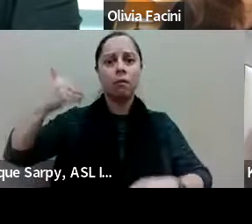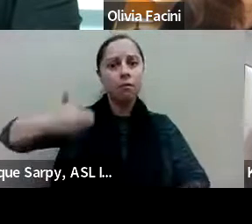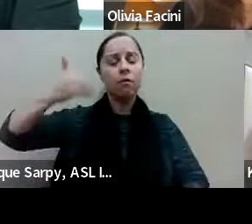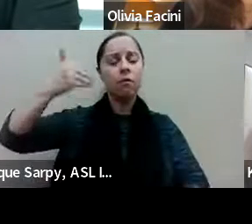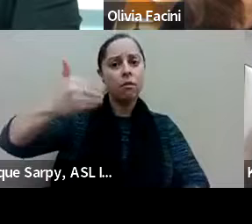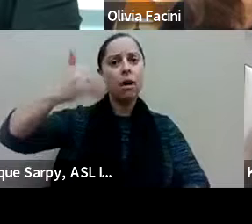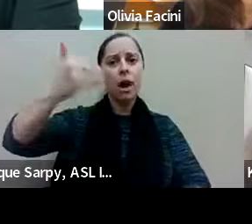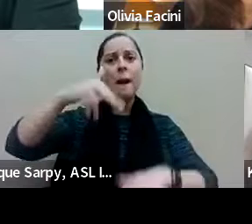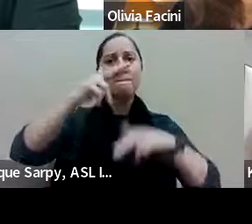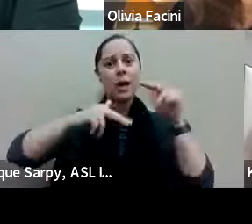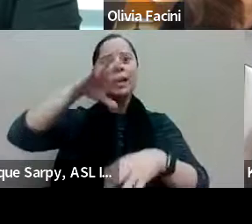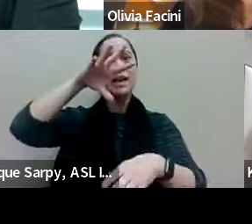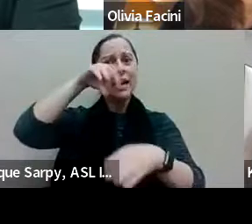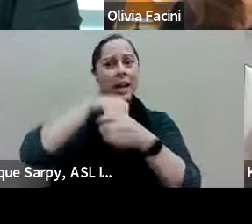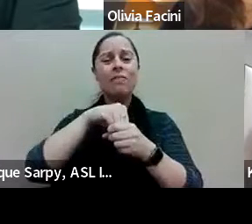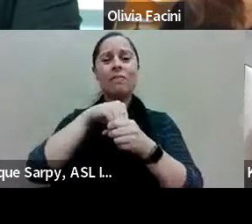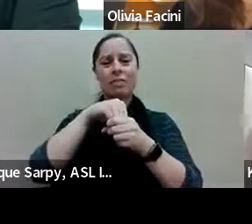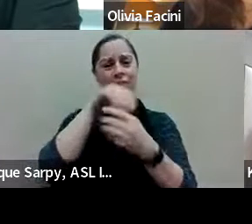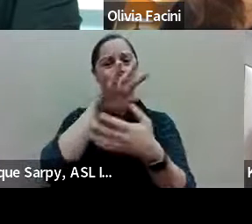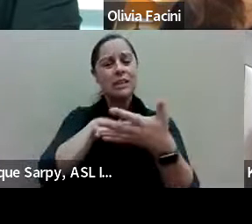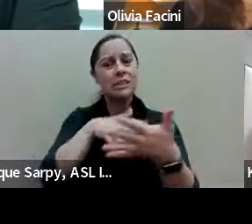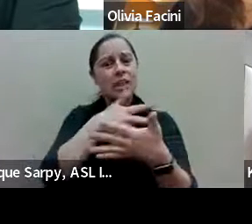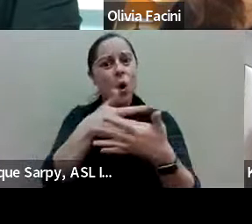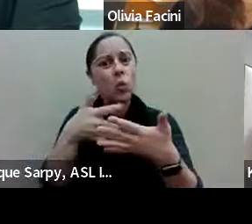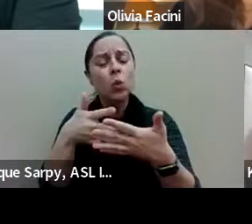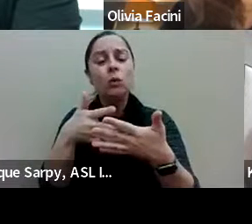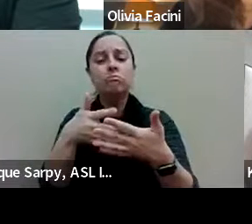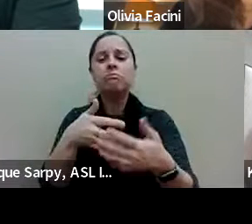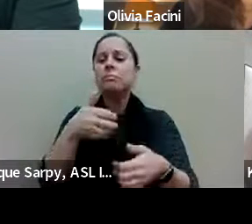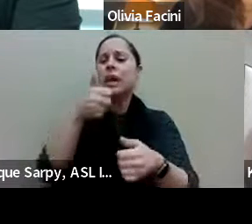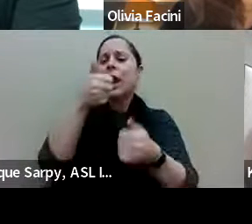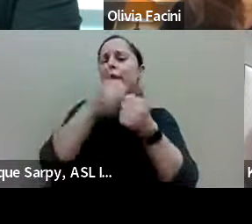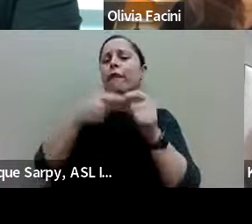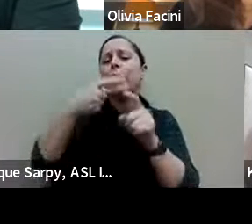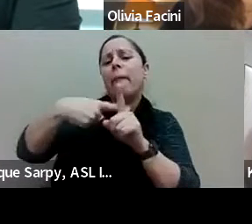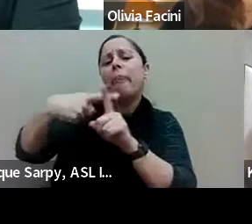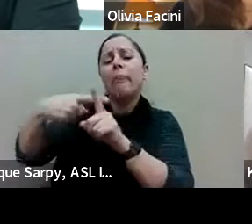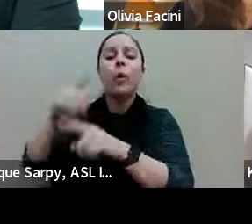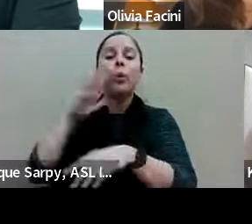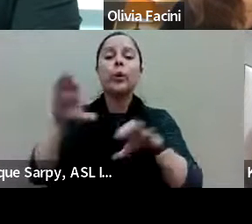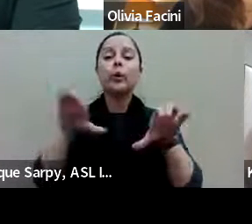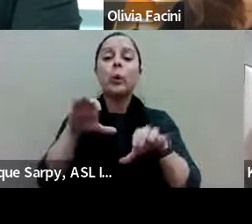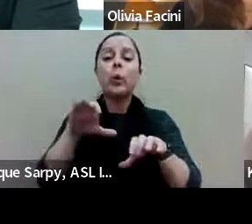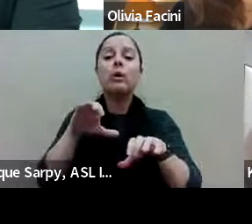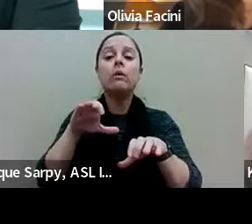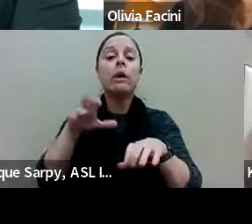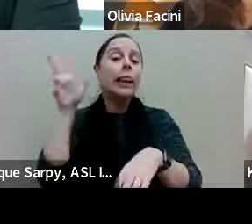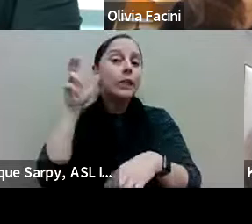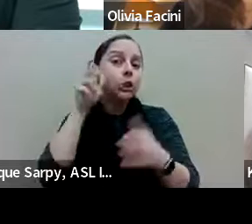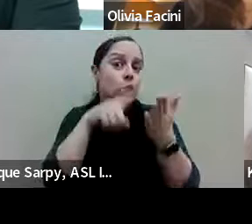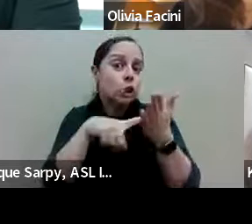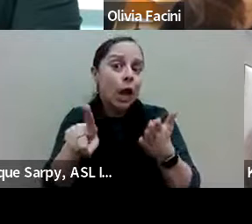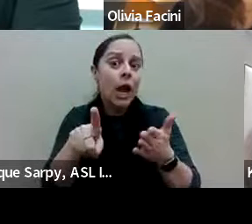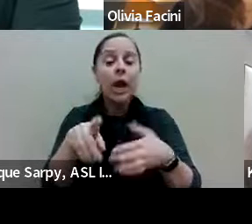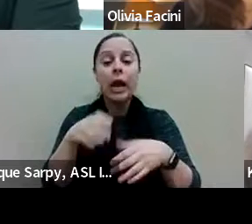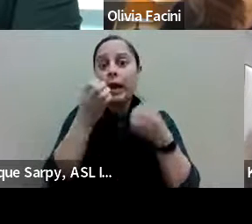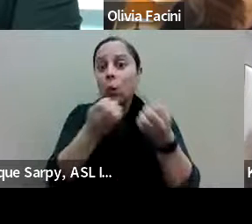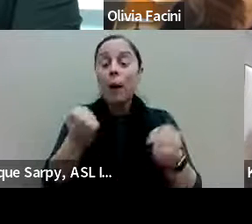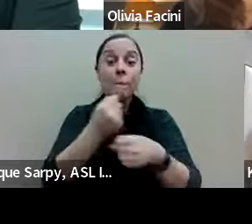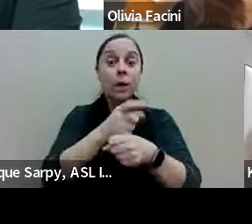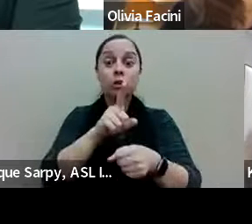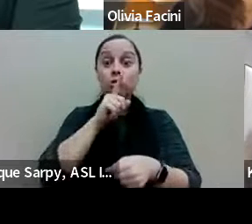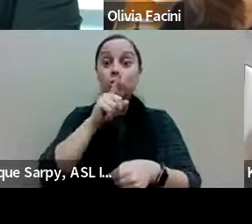your schedule. Like, every month we're going to do a listening check on all of the equipment, make sure the batteries are